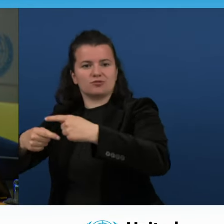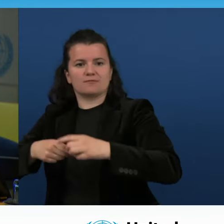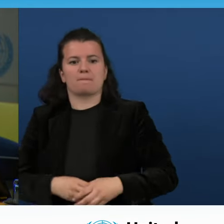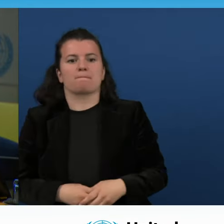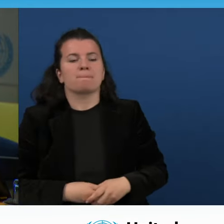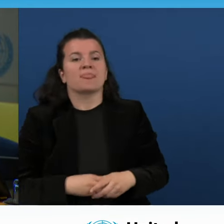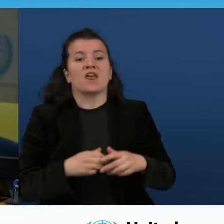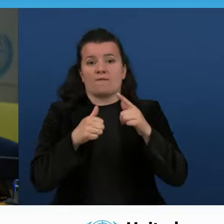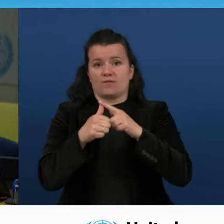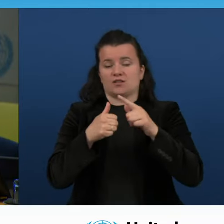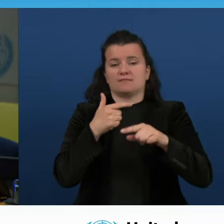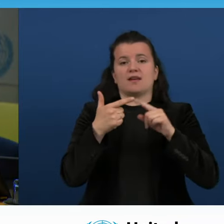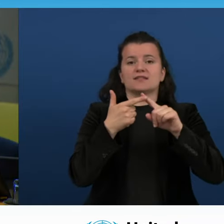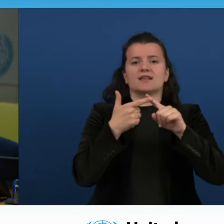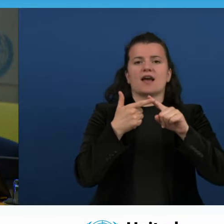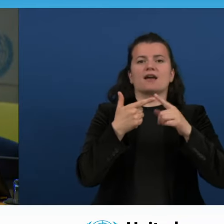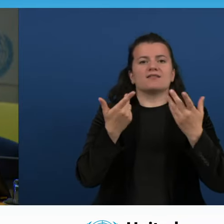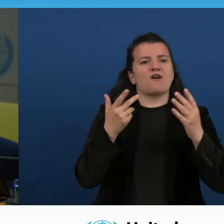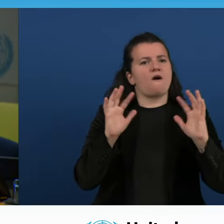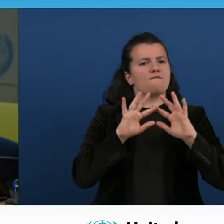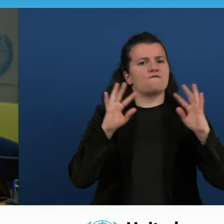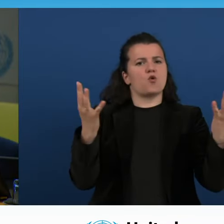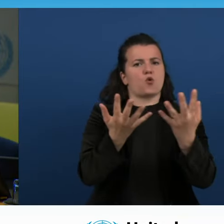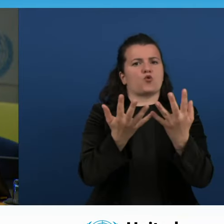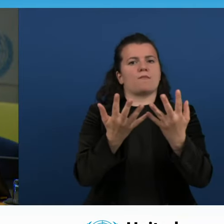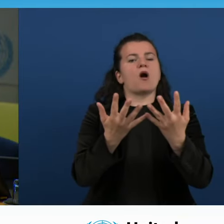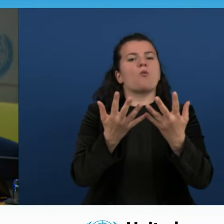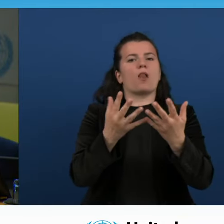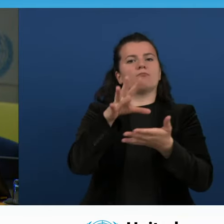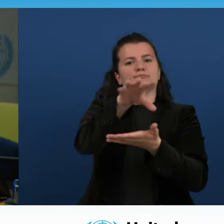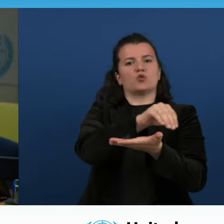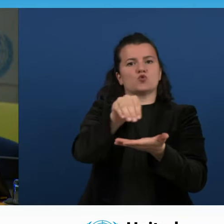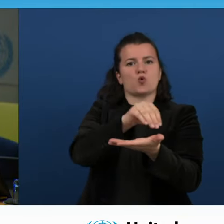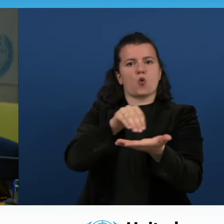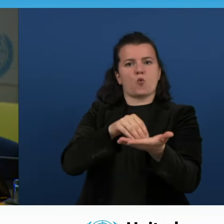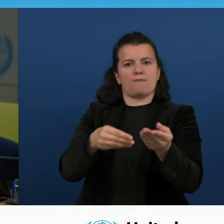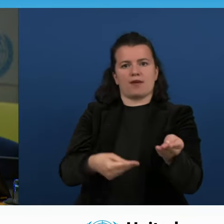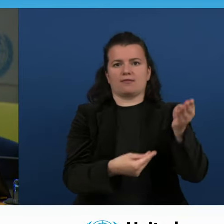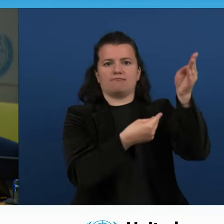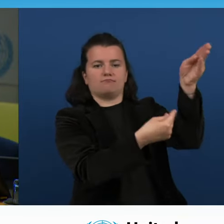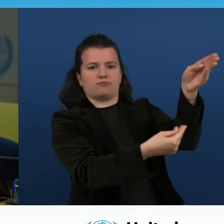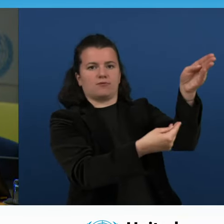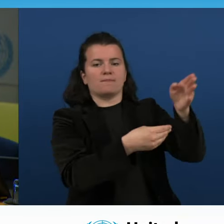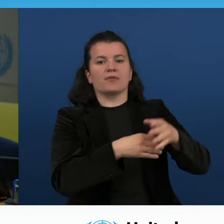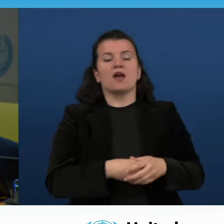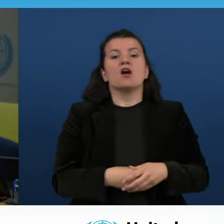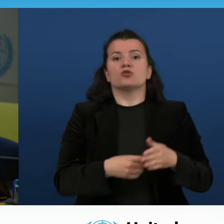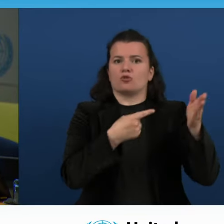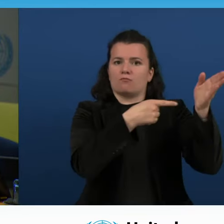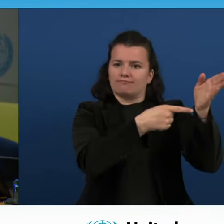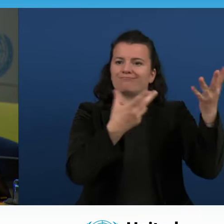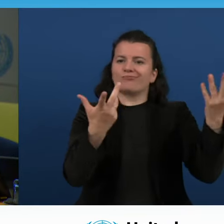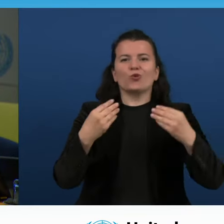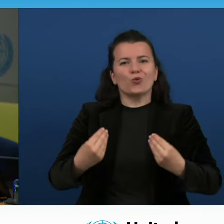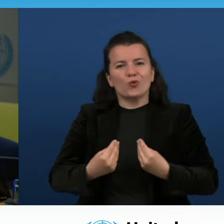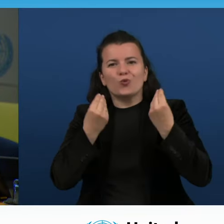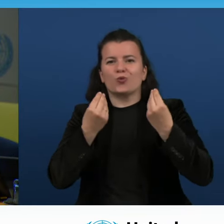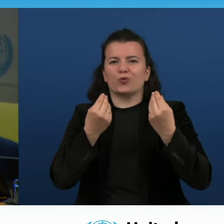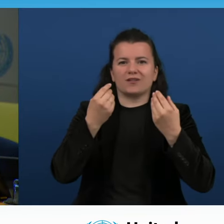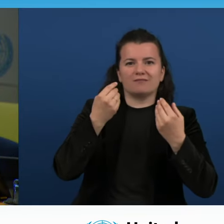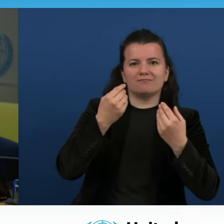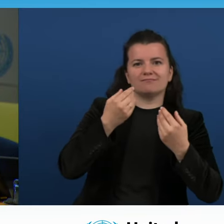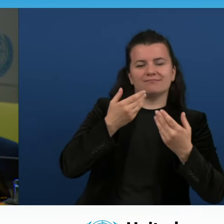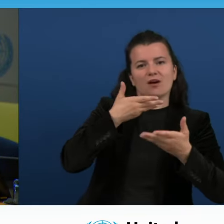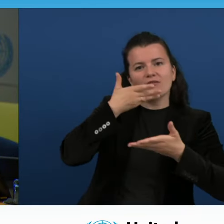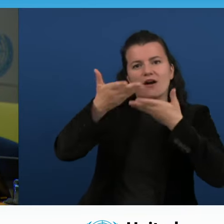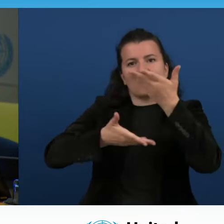the youth constituency is going to be working on the Voices of Youth report, which will be a complement to the formal MGCY sectoral position